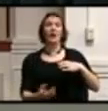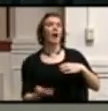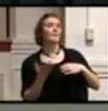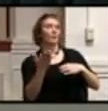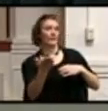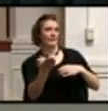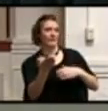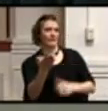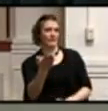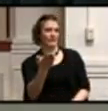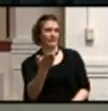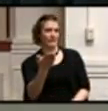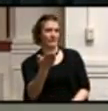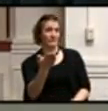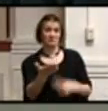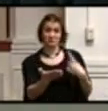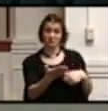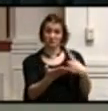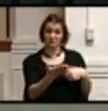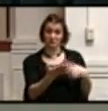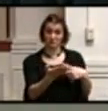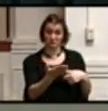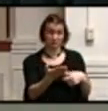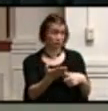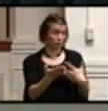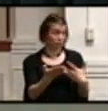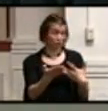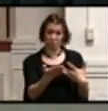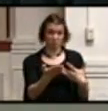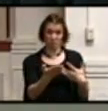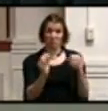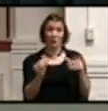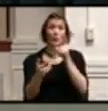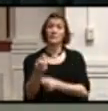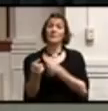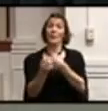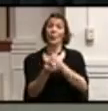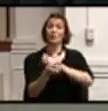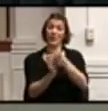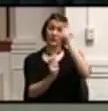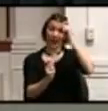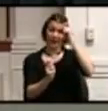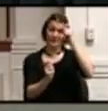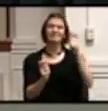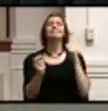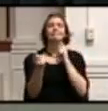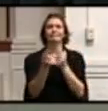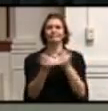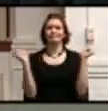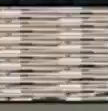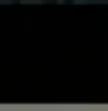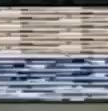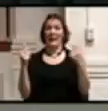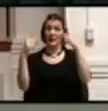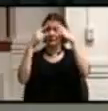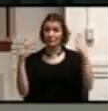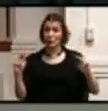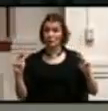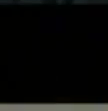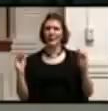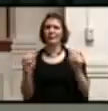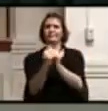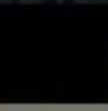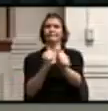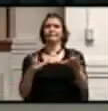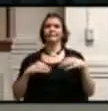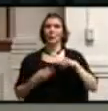motion convened as liquor commissioners. Is there any discussion? Hearing none, all those in favor, please say aye. Aye. Anybody opposed or abstaining? That